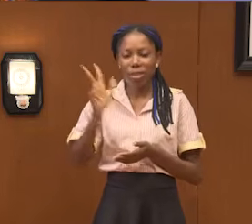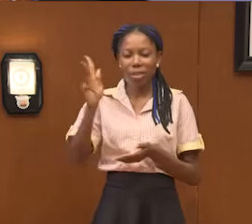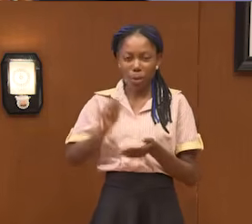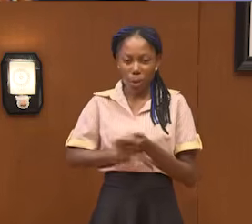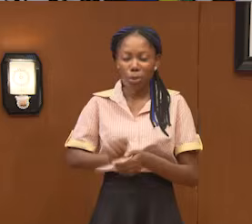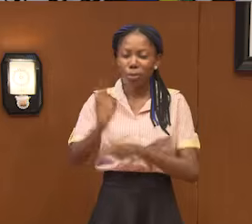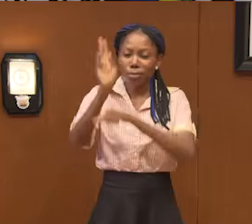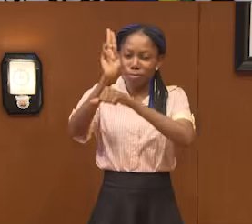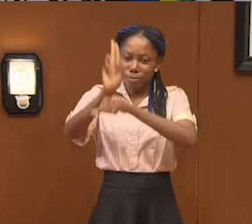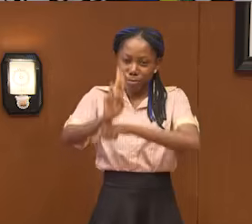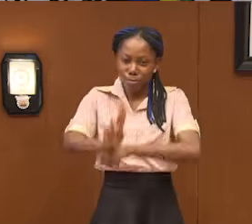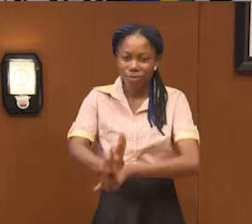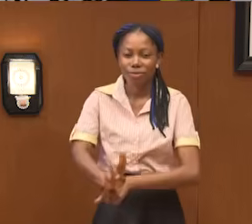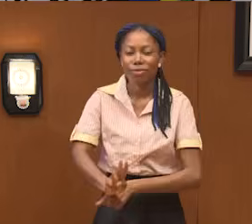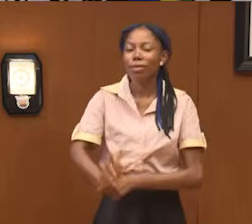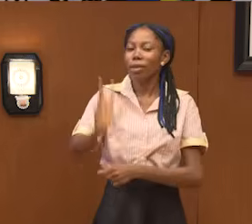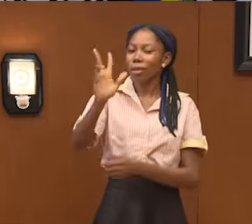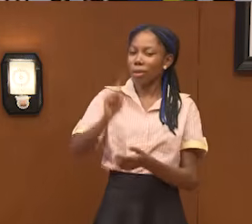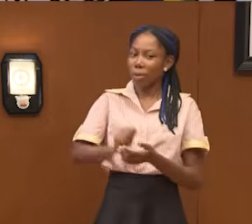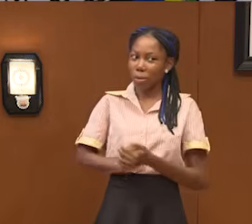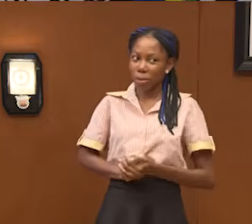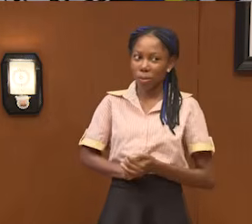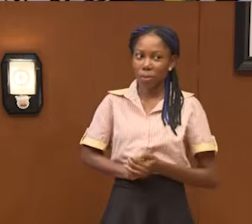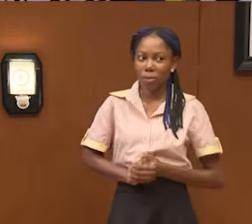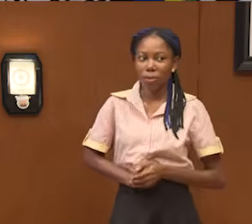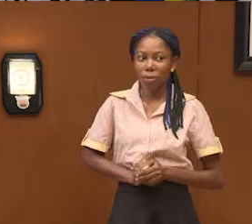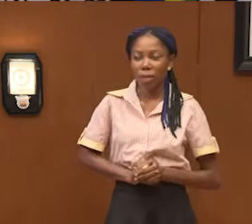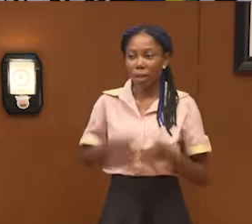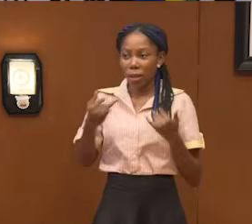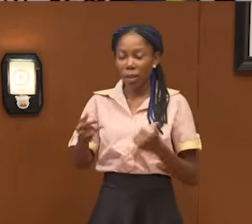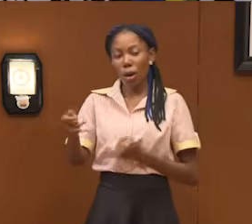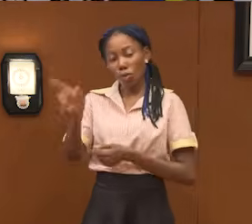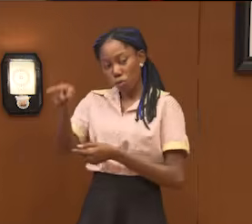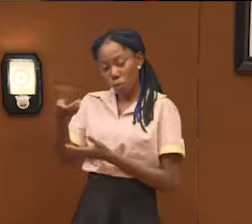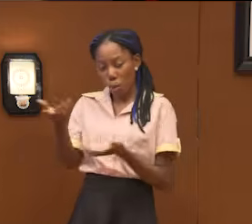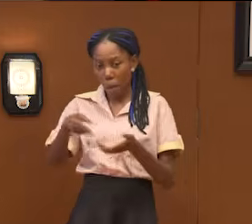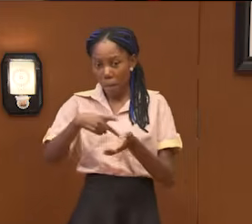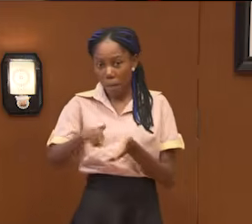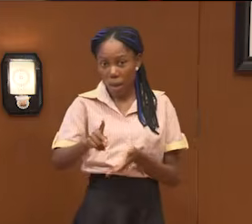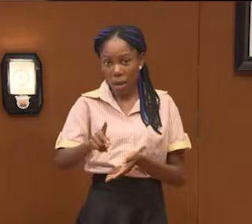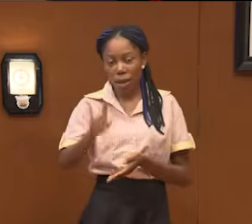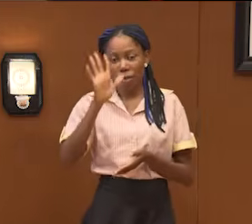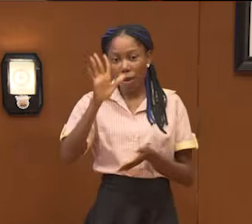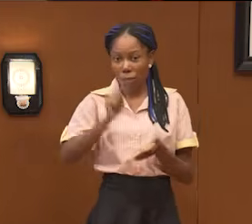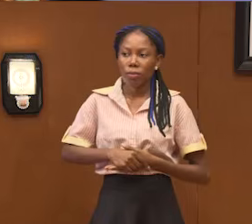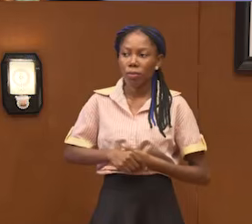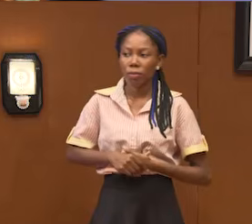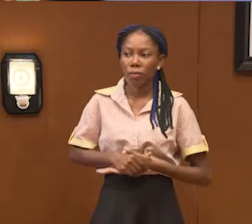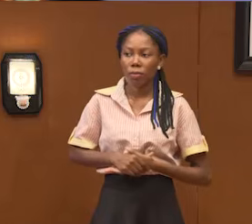Okay. 3,000. Now, After the- just a minute. You are proposing 5,000 naira now. Is it on weekly